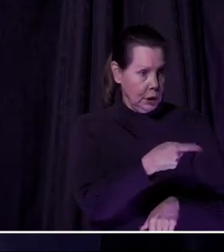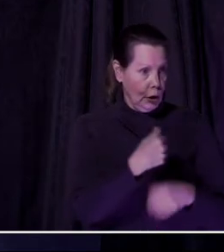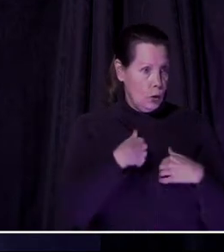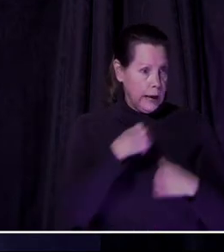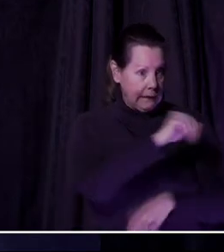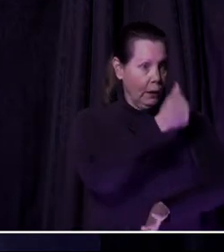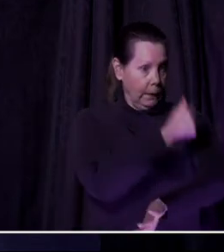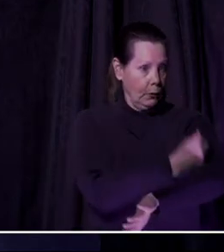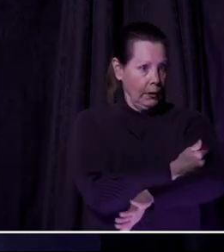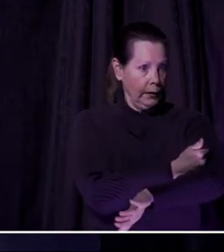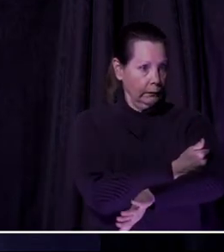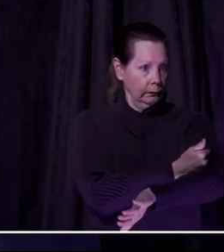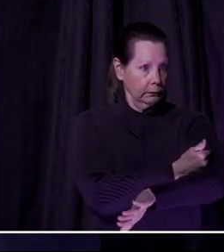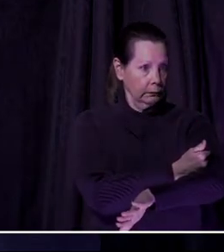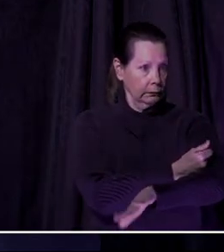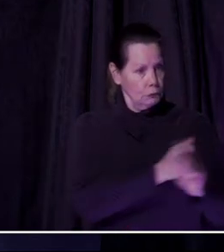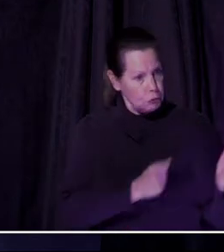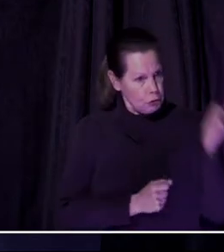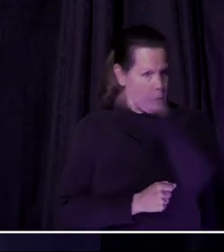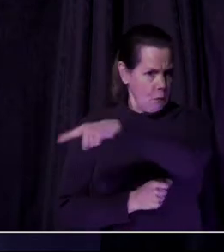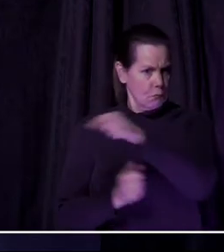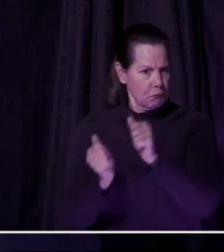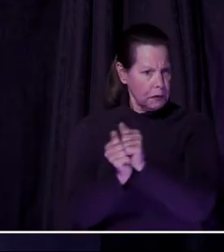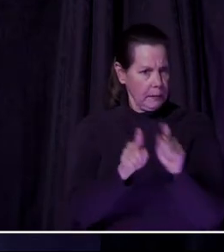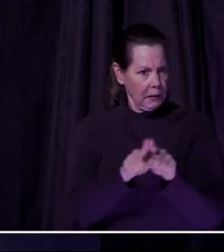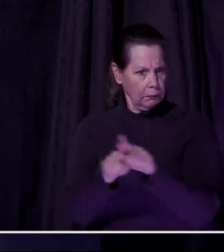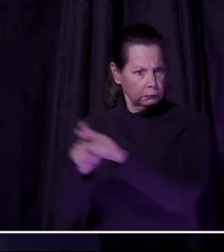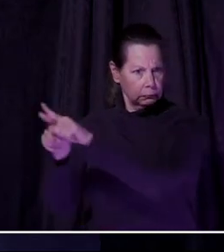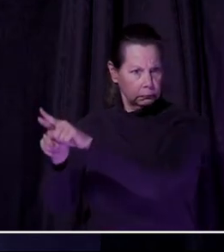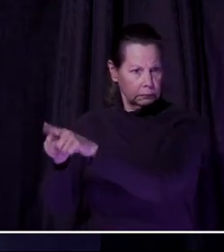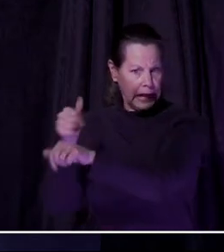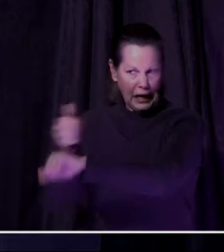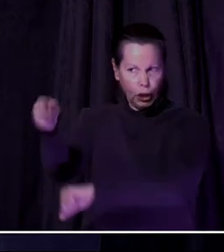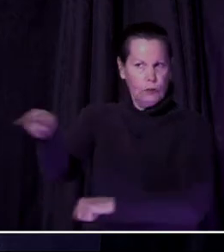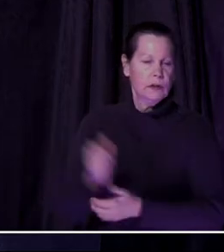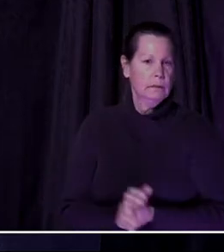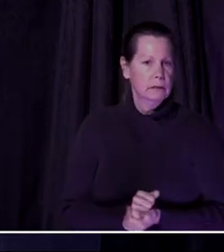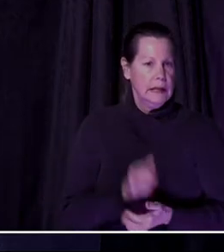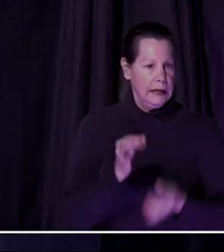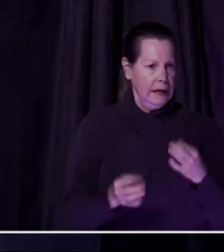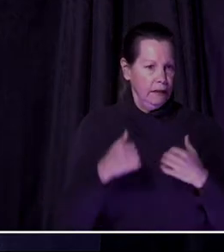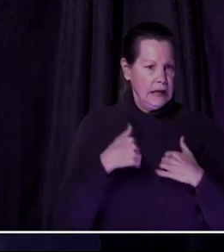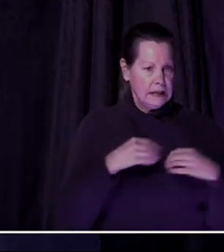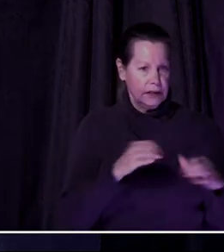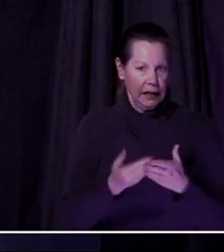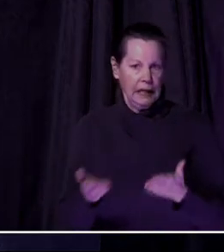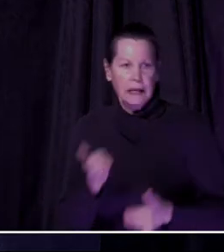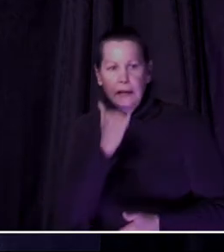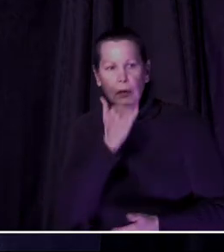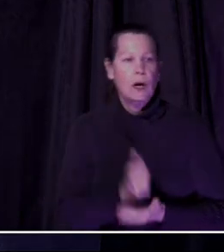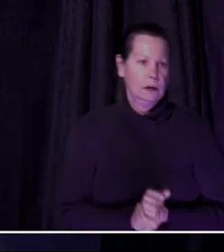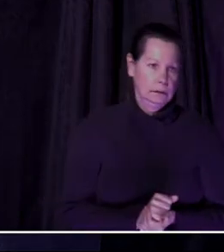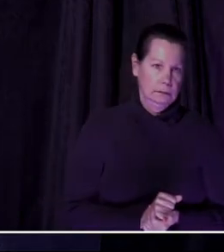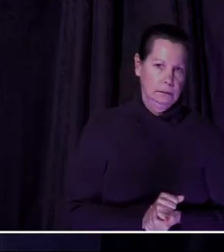authority, listen, go down with me and accuse him if he has done anything wrong.